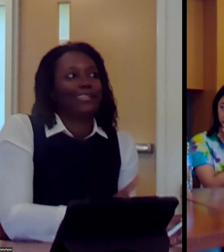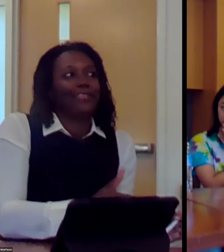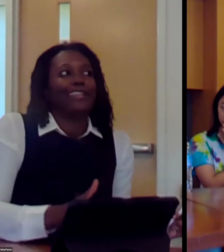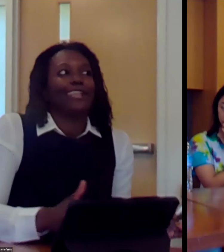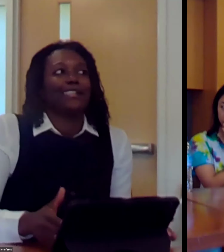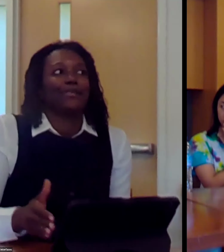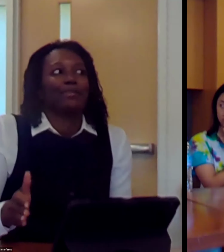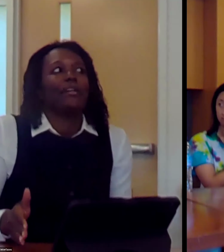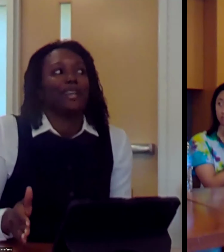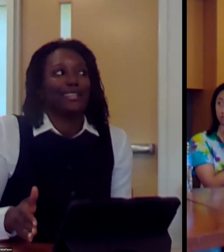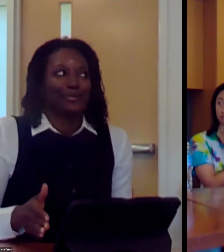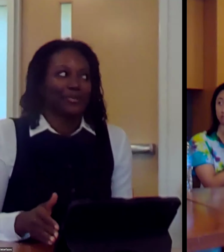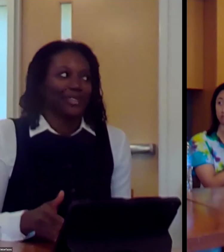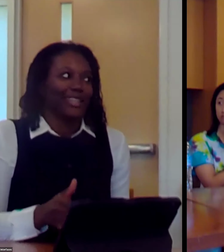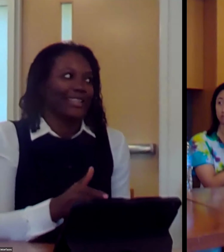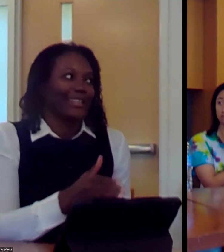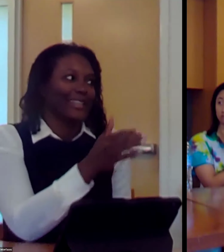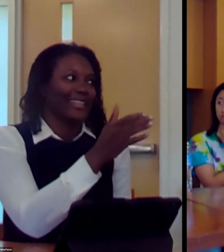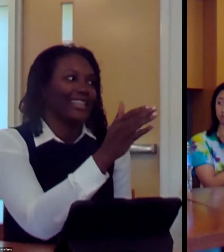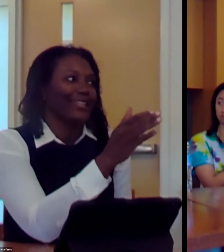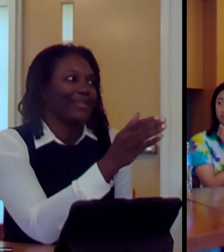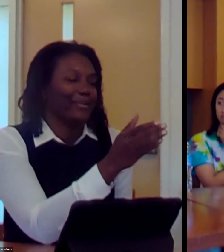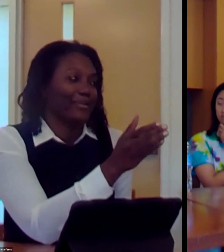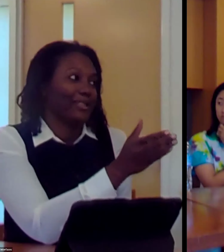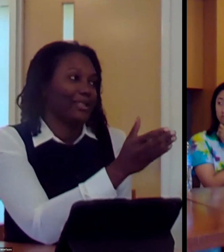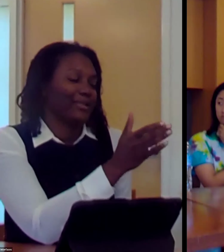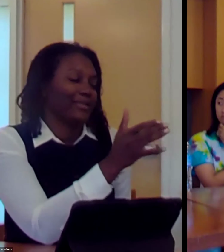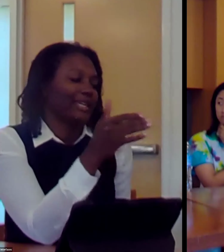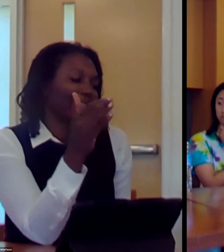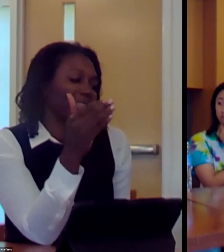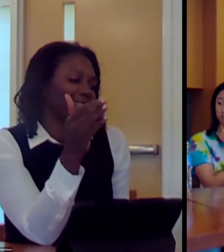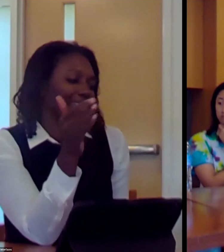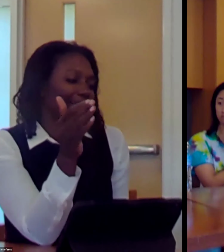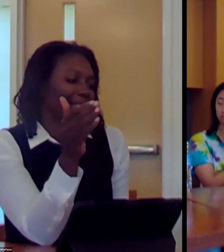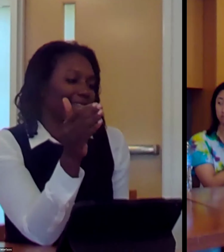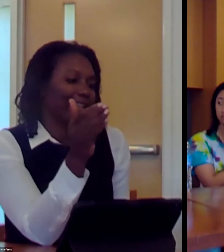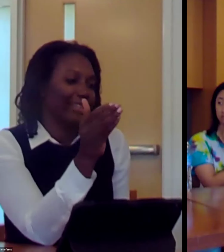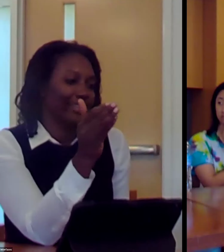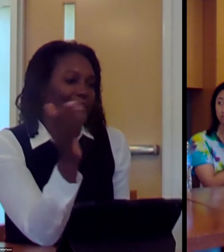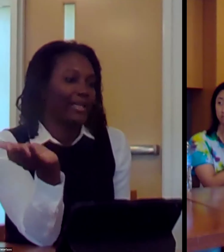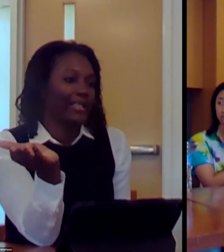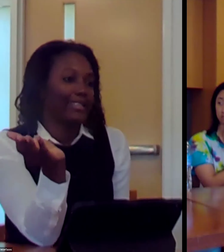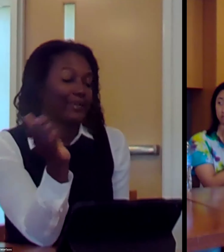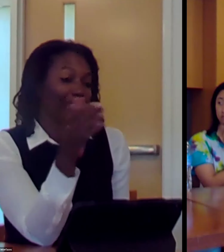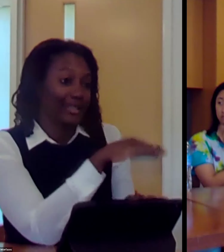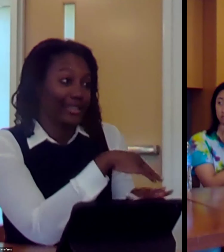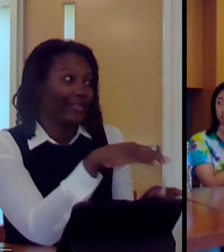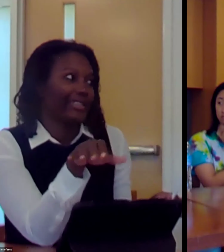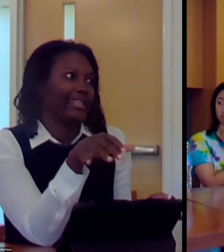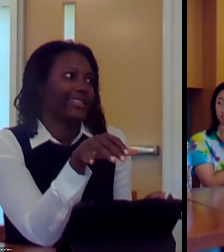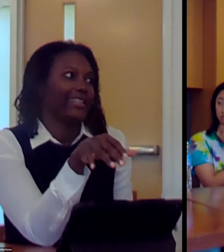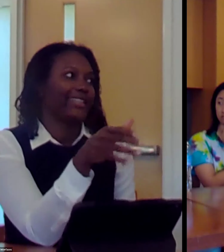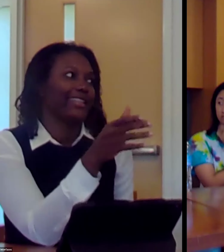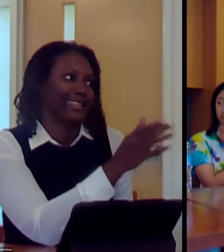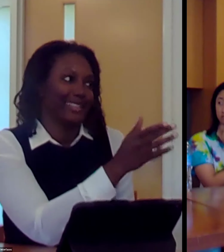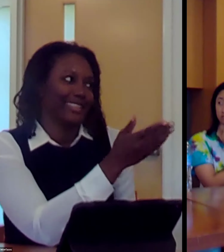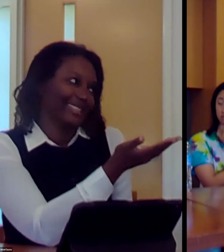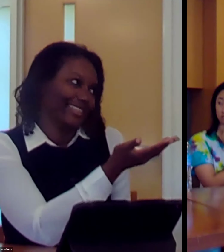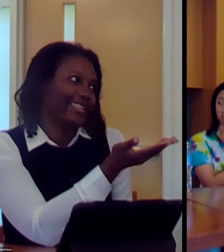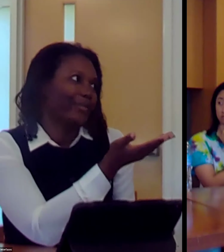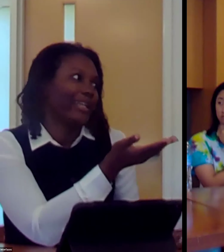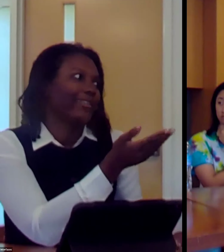that you can trust the foundation it was built on. And then like, if you're testing like the limits of it, like you're applying it to something that no one's tested,